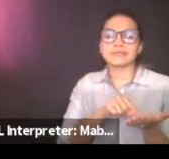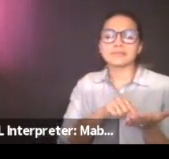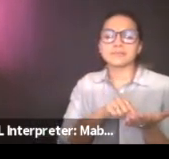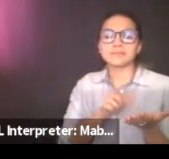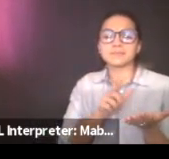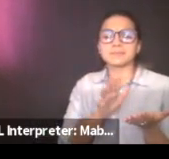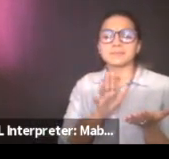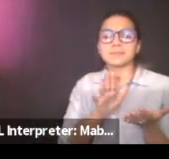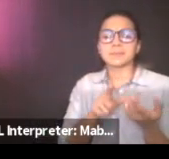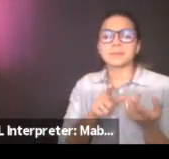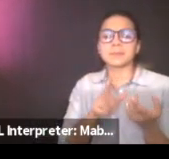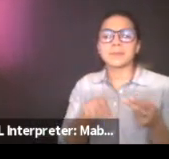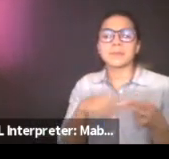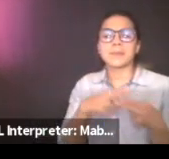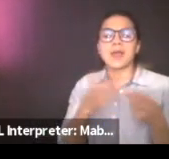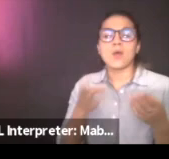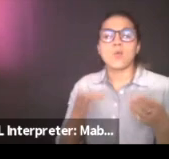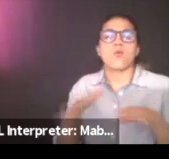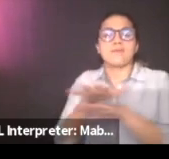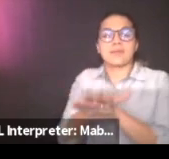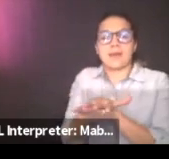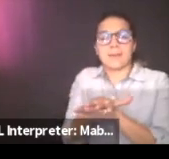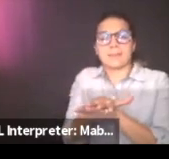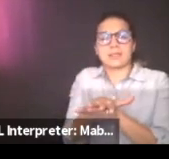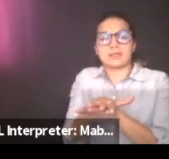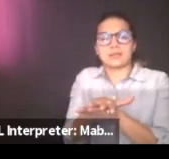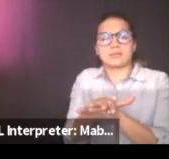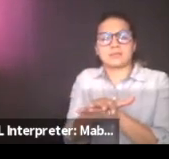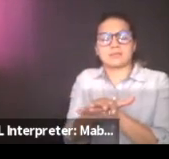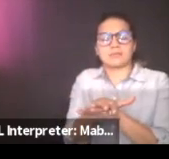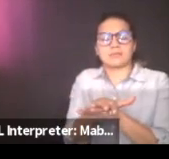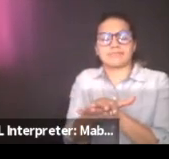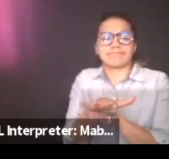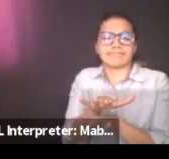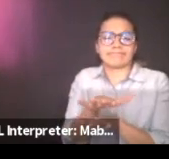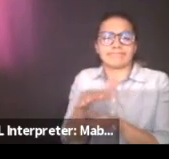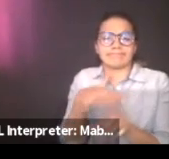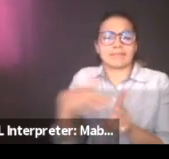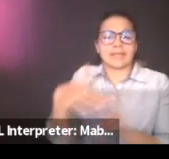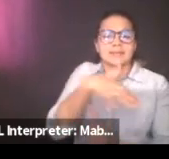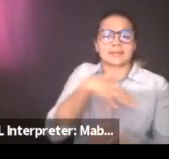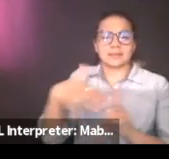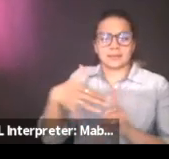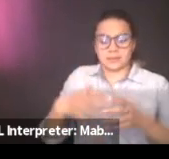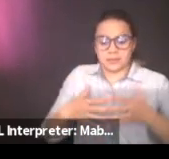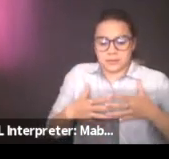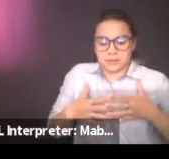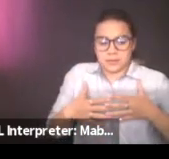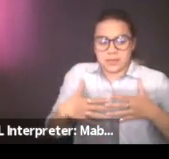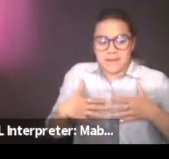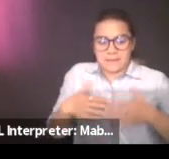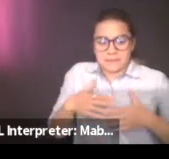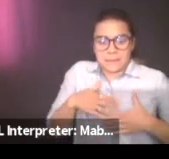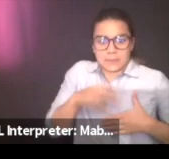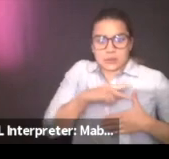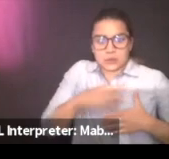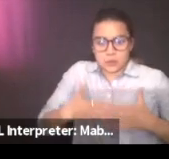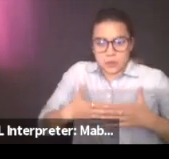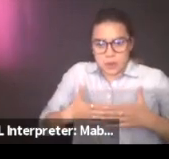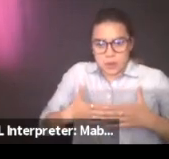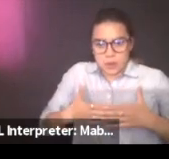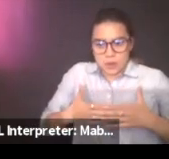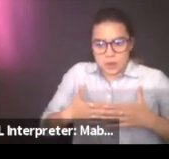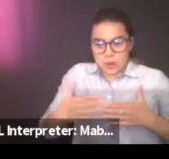overlapping circles. The inner zone is the comfort zone, and then outside of that is your growth zone, and beyond that is the